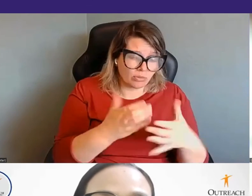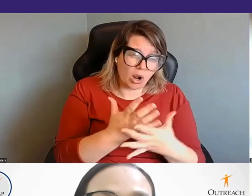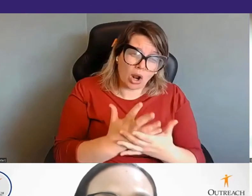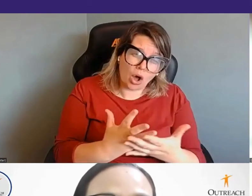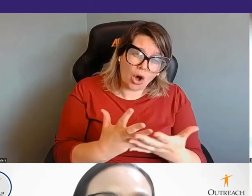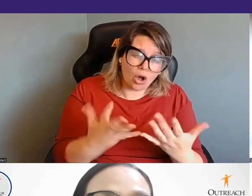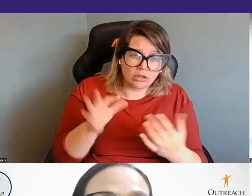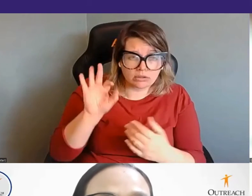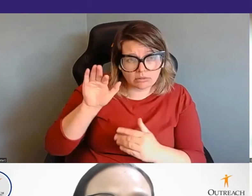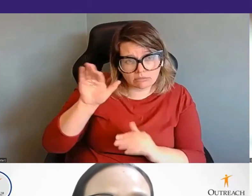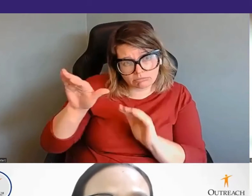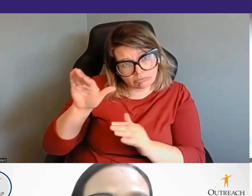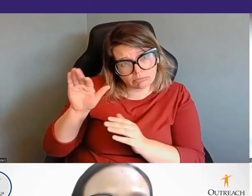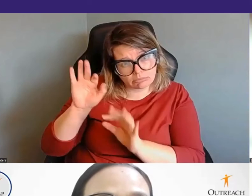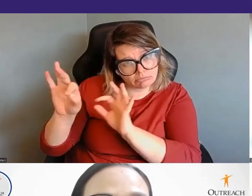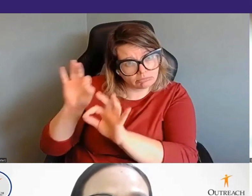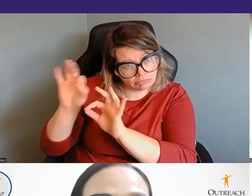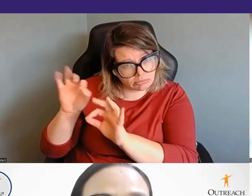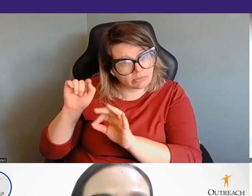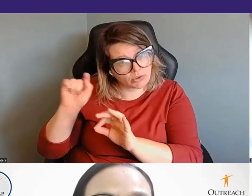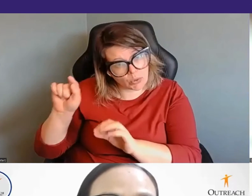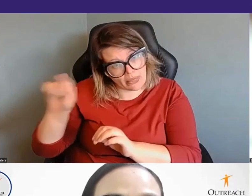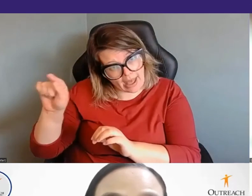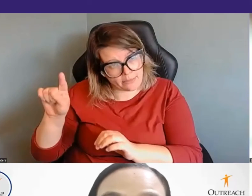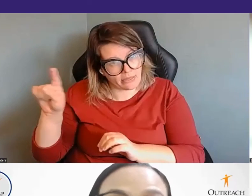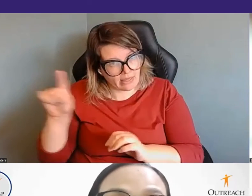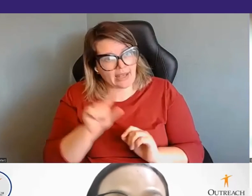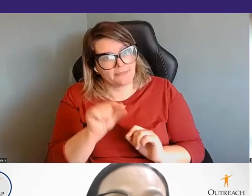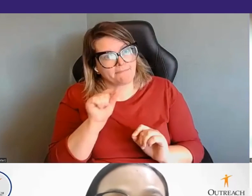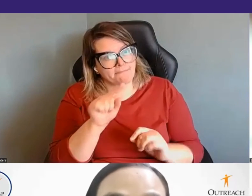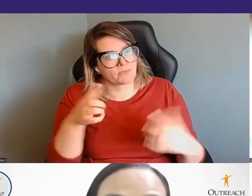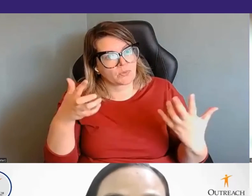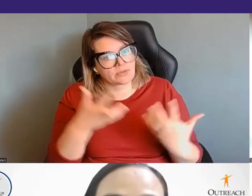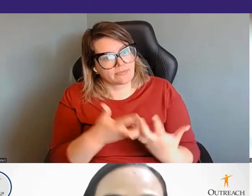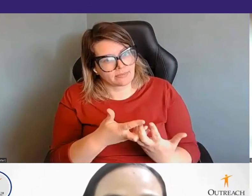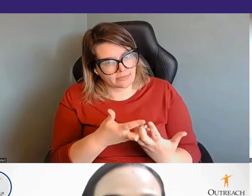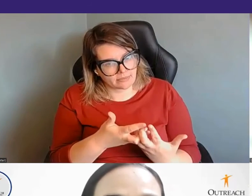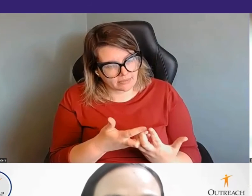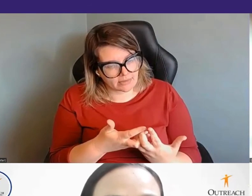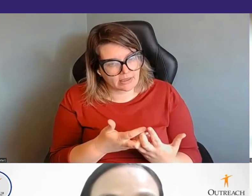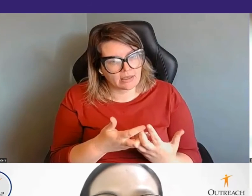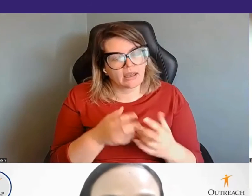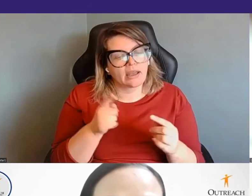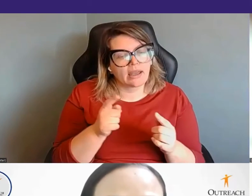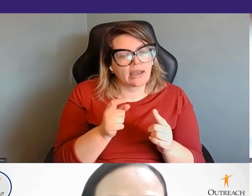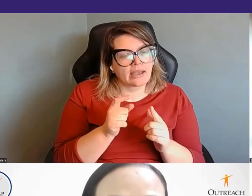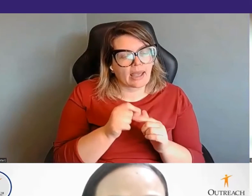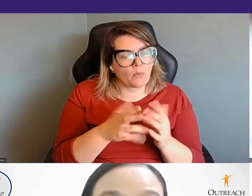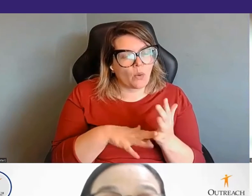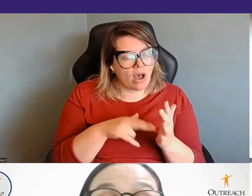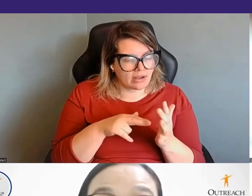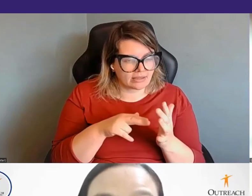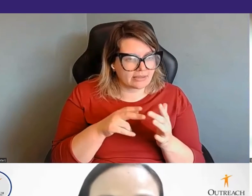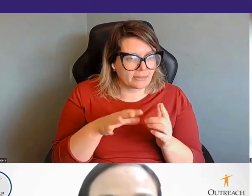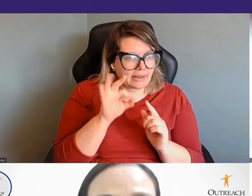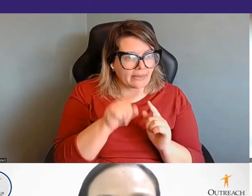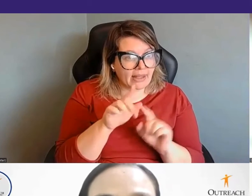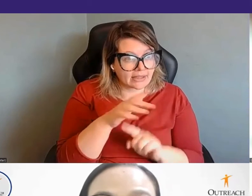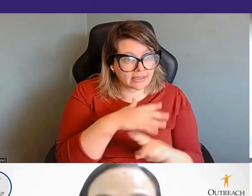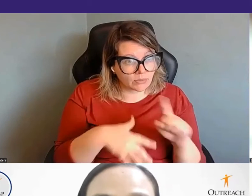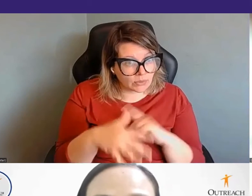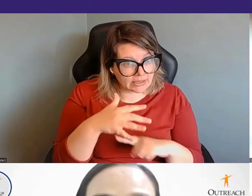to Combo Toolbox. So the community of Hagmang was selected to be